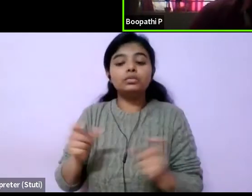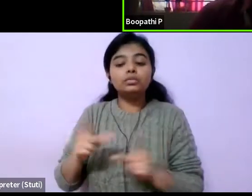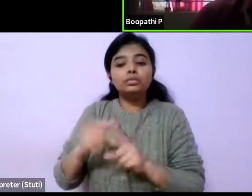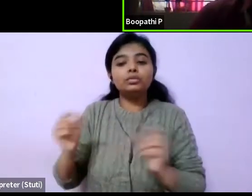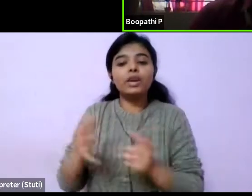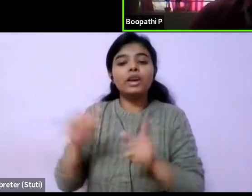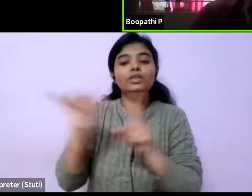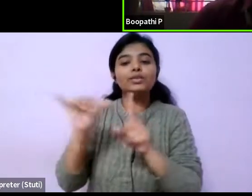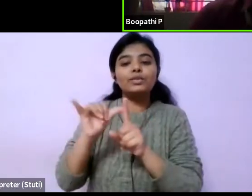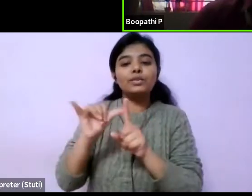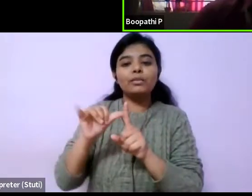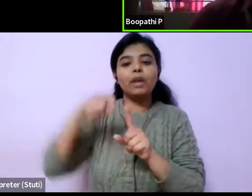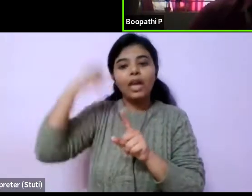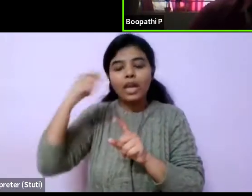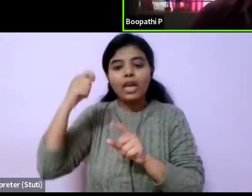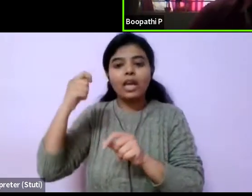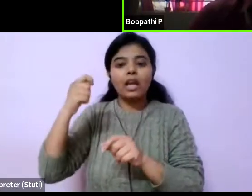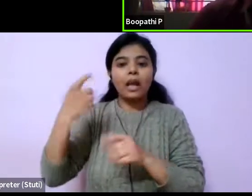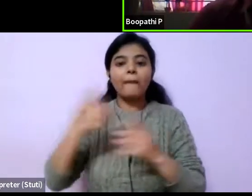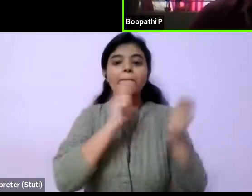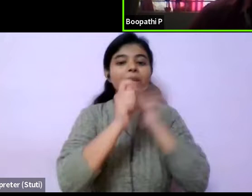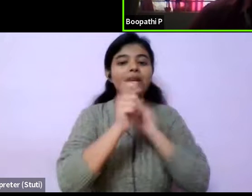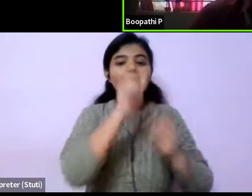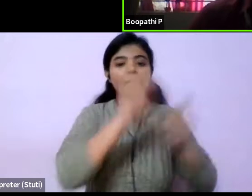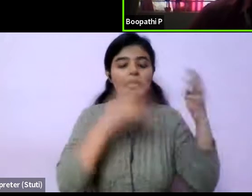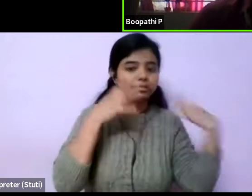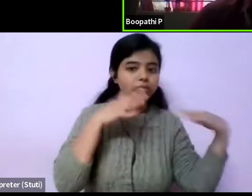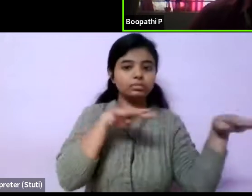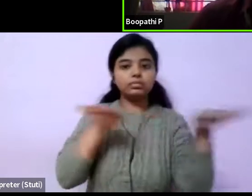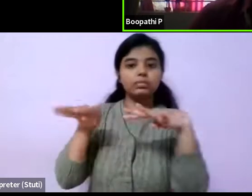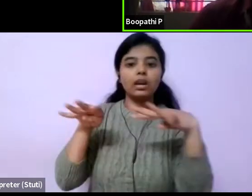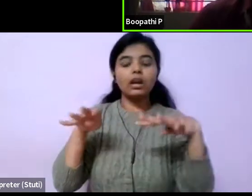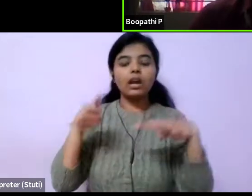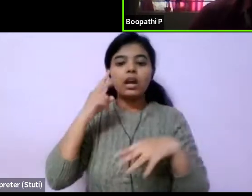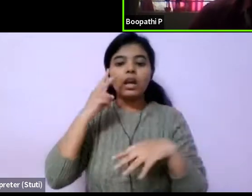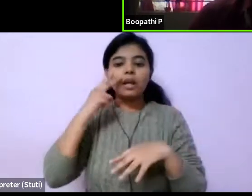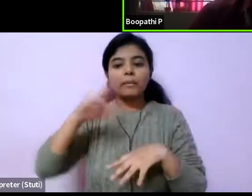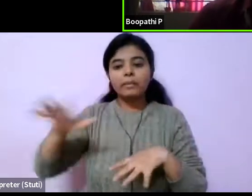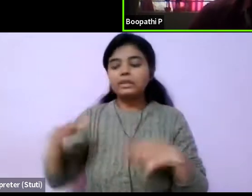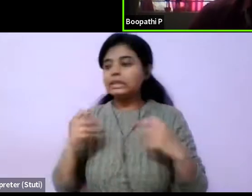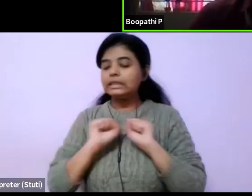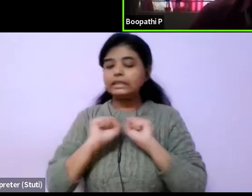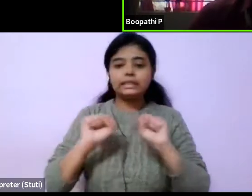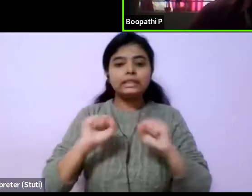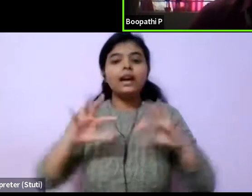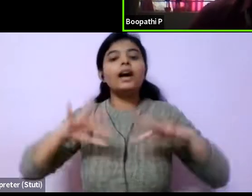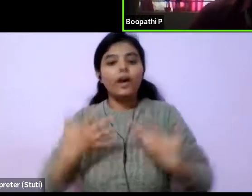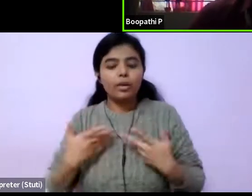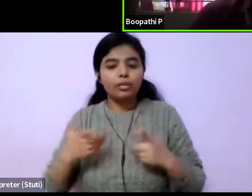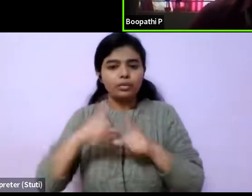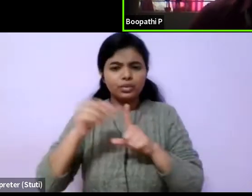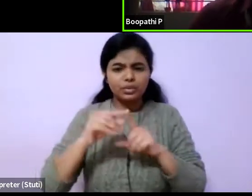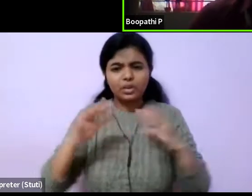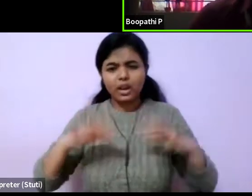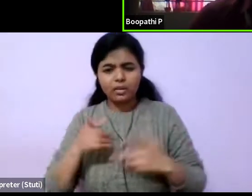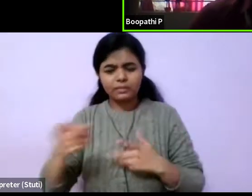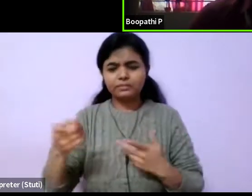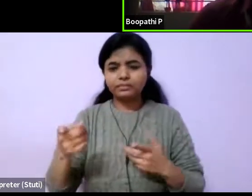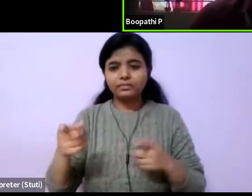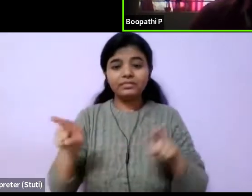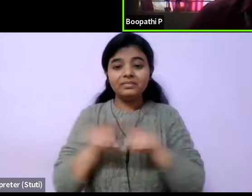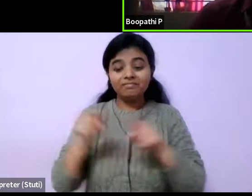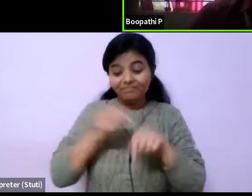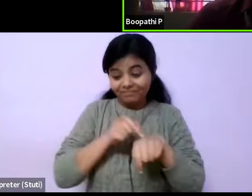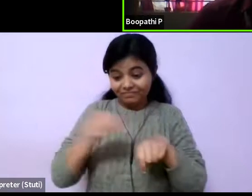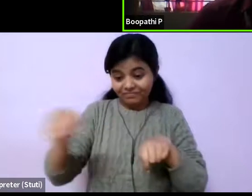very difficult to get the media attention, that too for the visually impaired protest, because you should also understand that during this